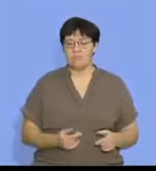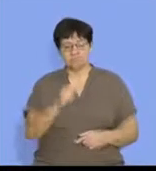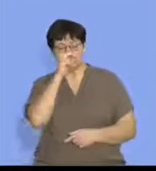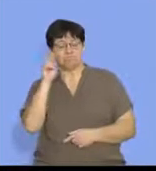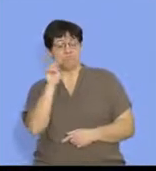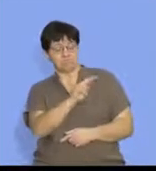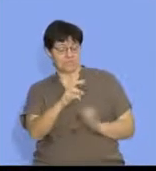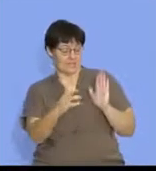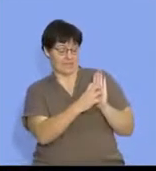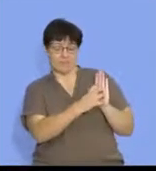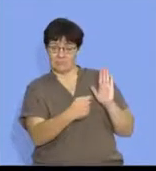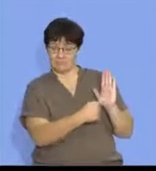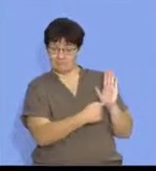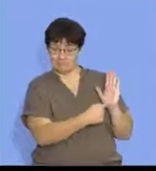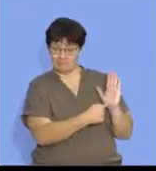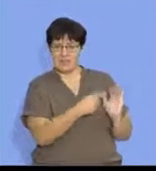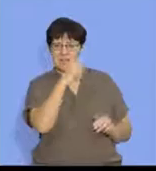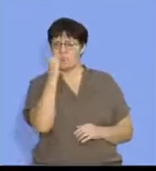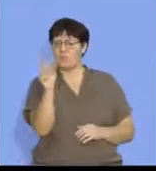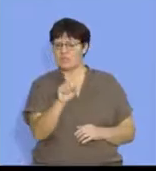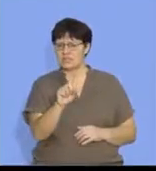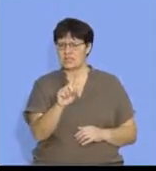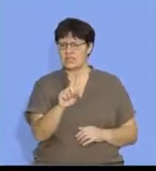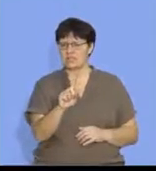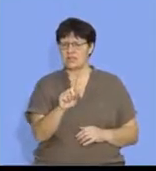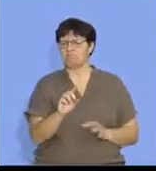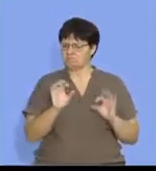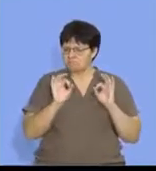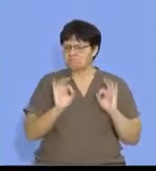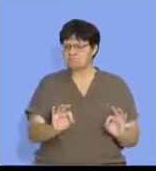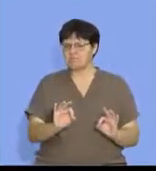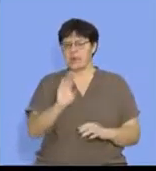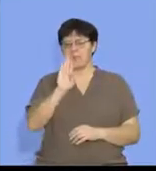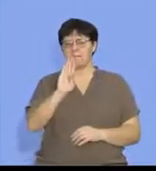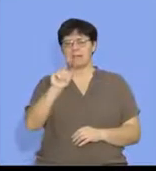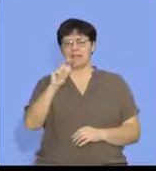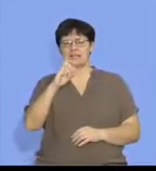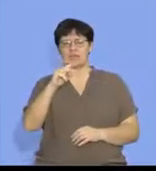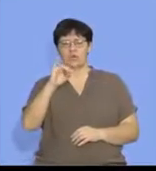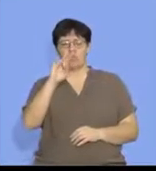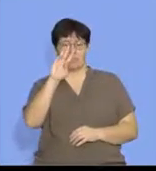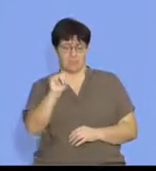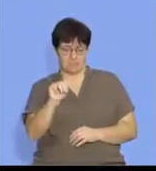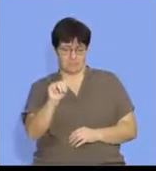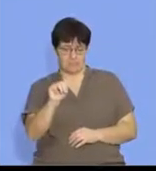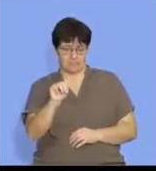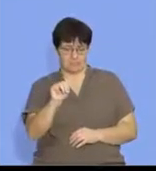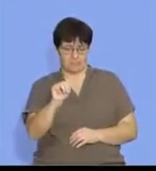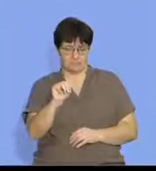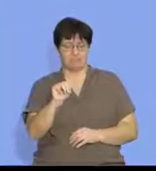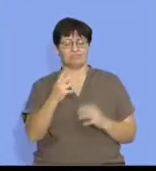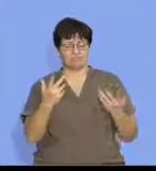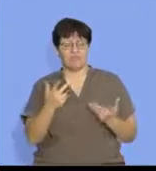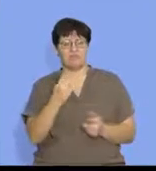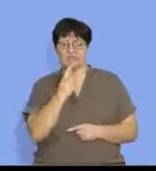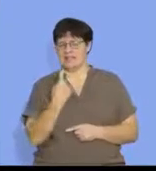this diagram, it's often called a typical bacterium, because that's what we use for